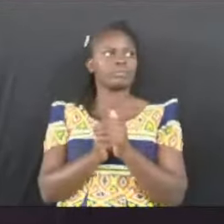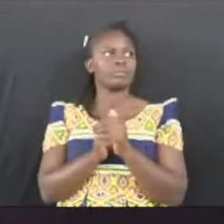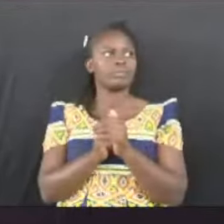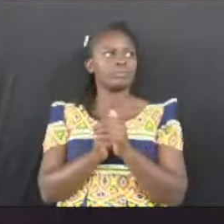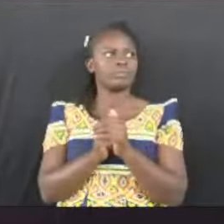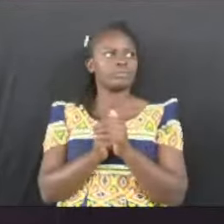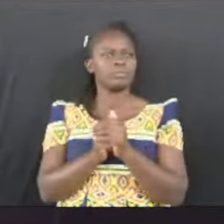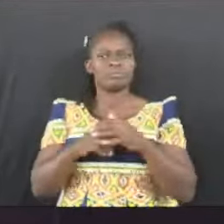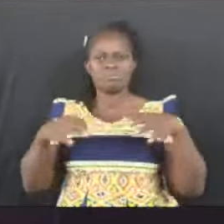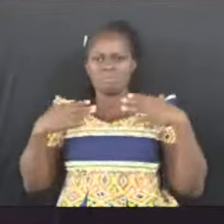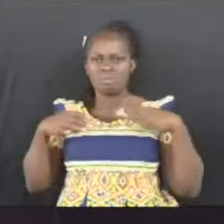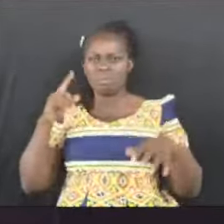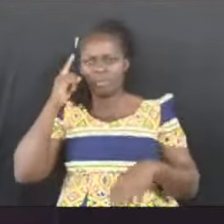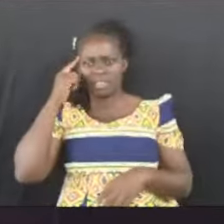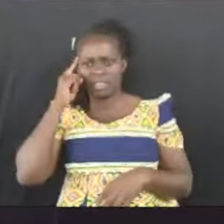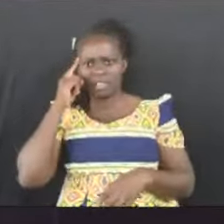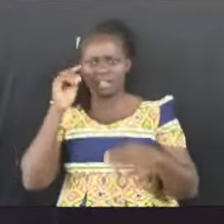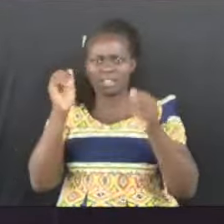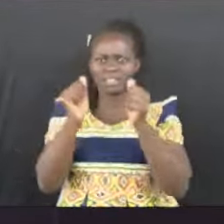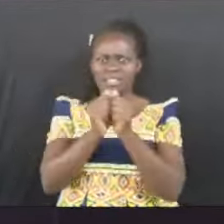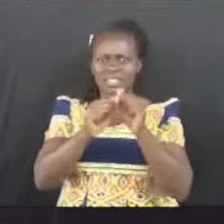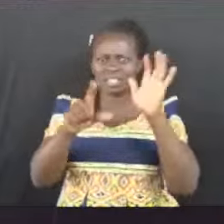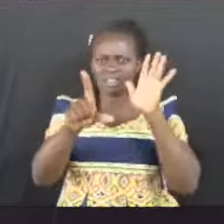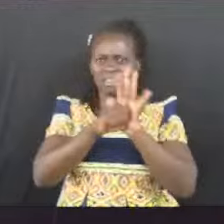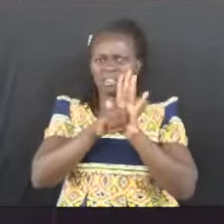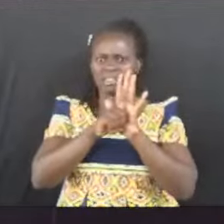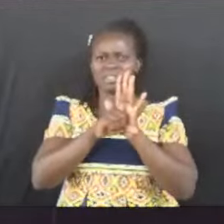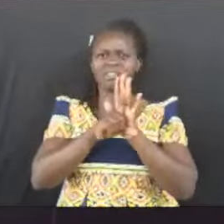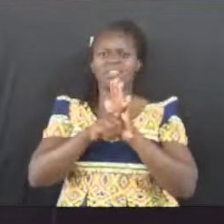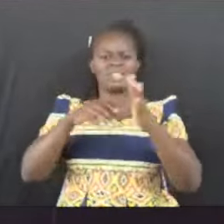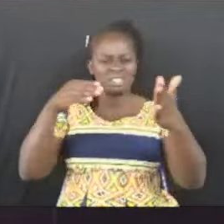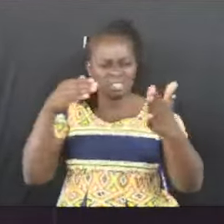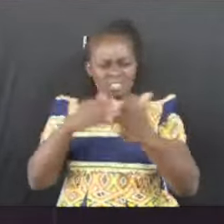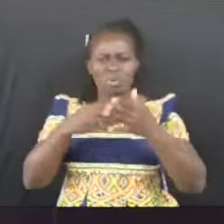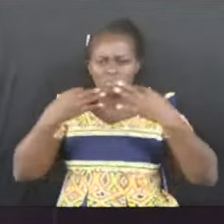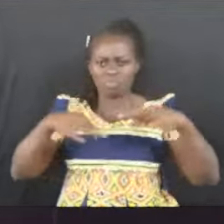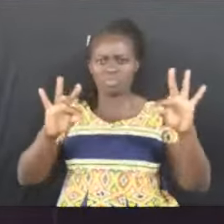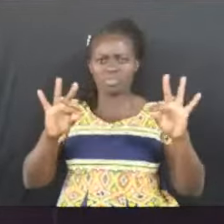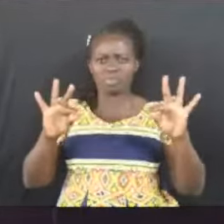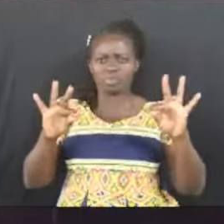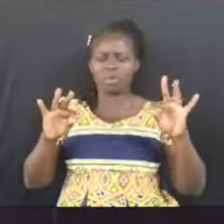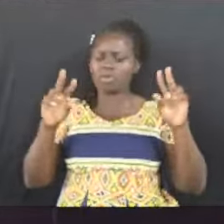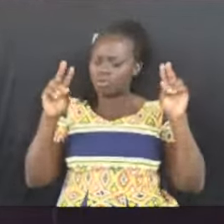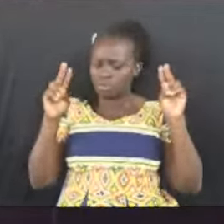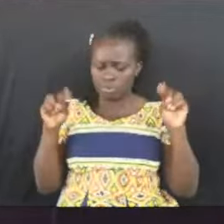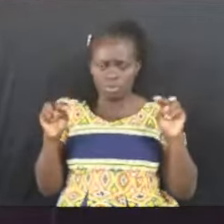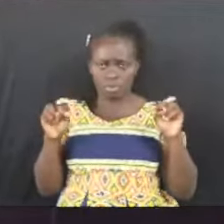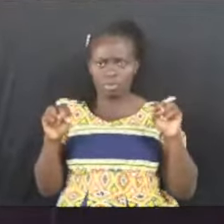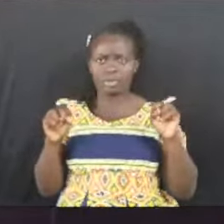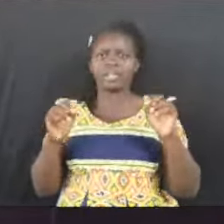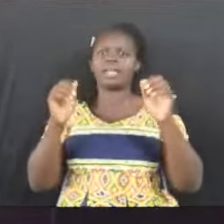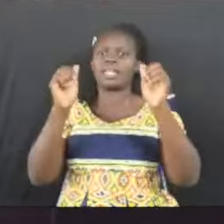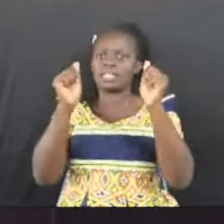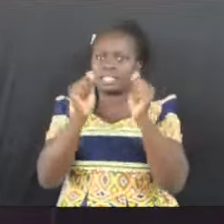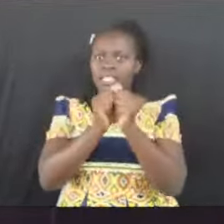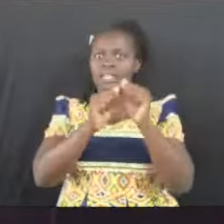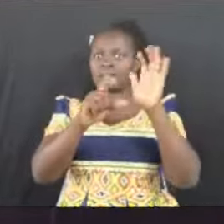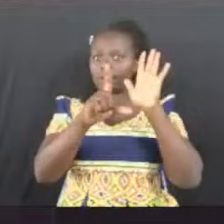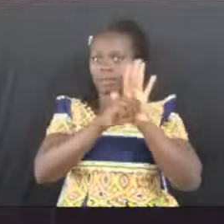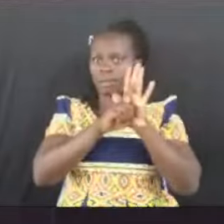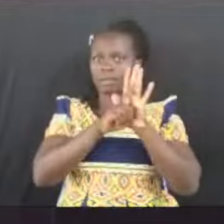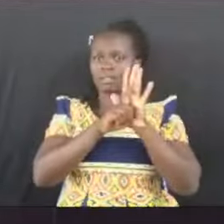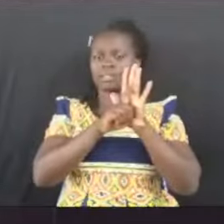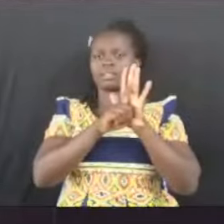the Ten Commandments are to restrict our freedom. No. The Ten Commandments were given